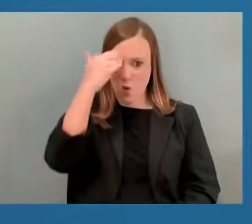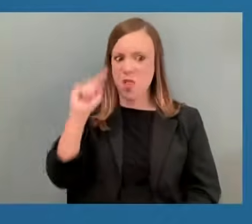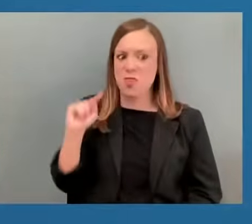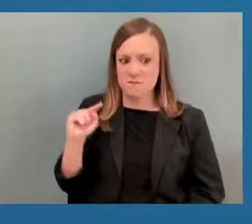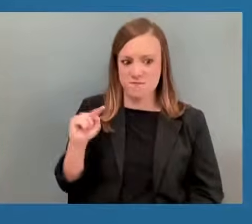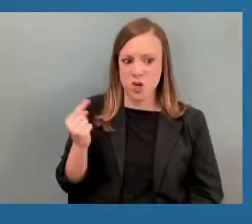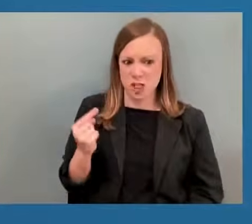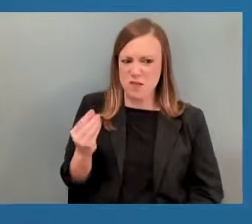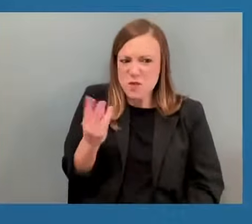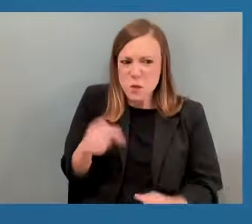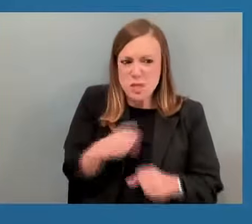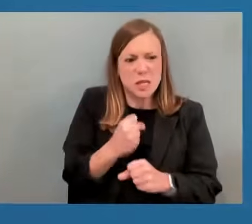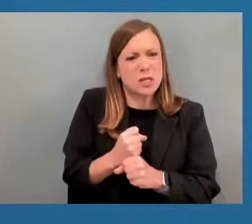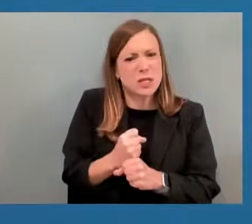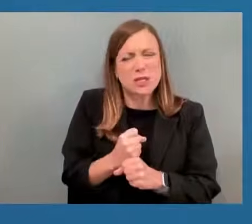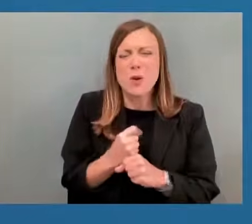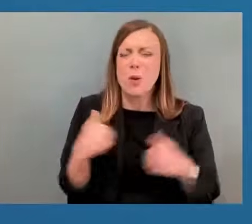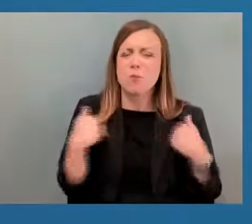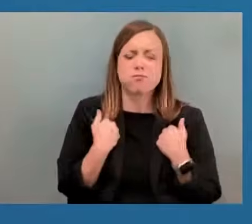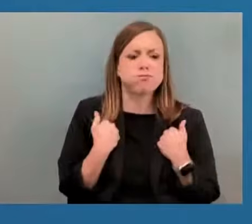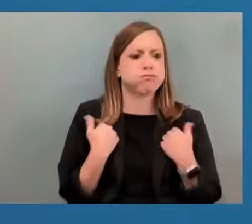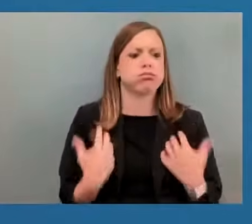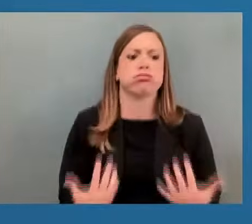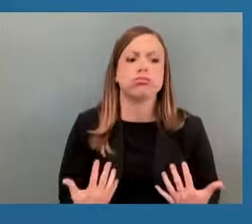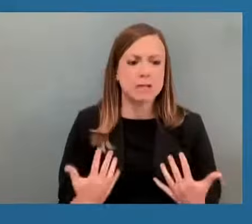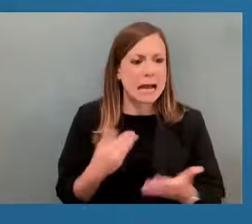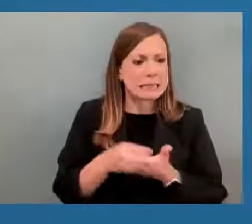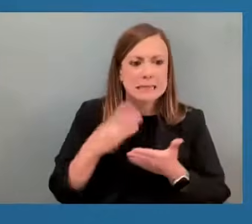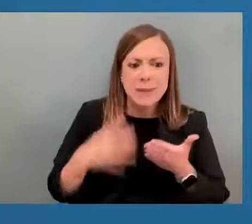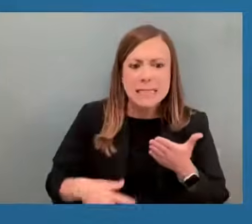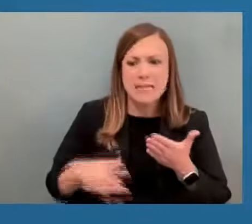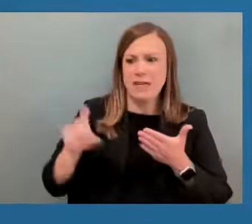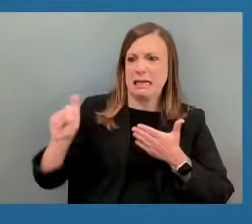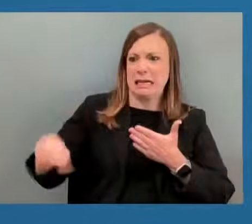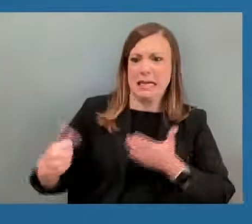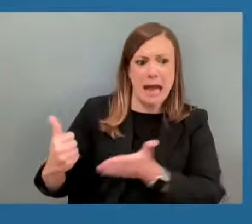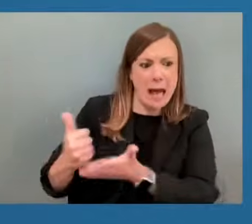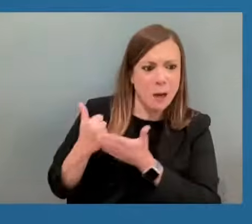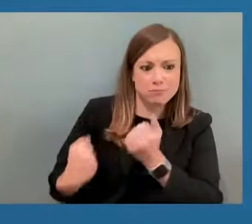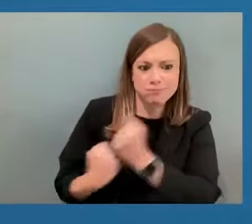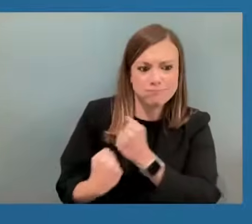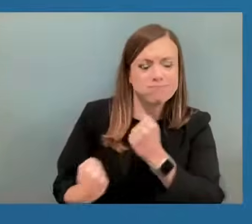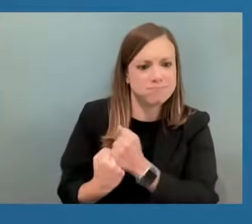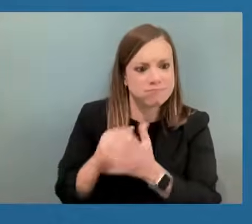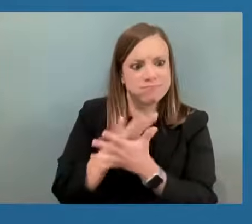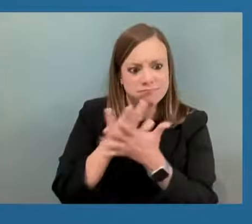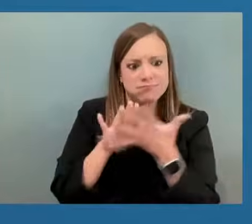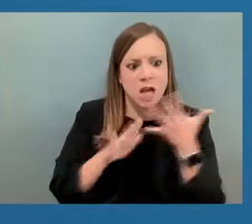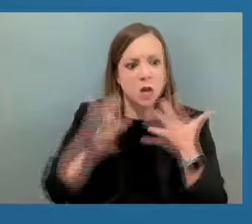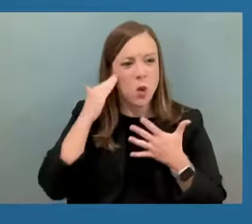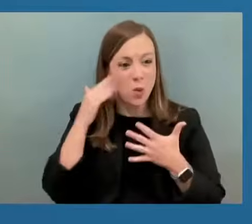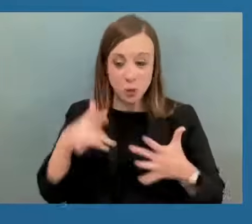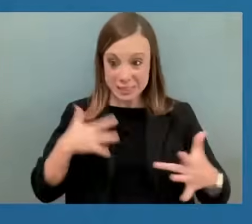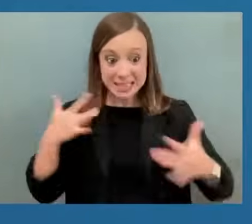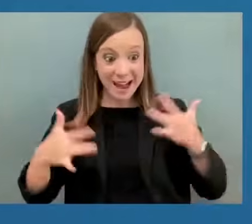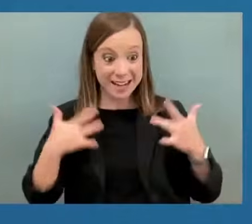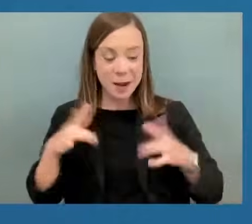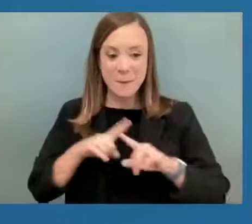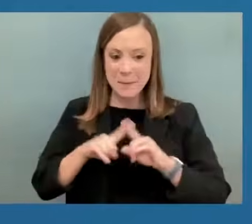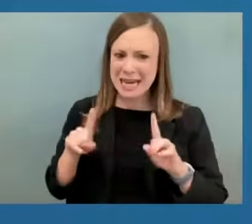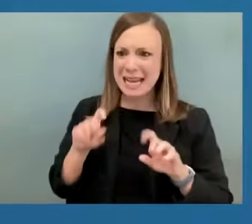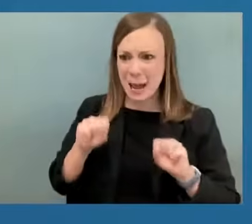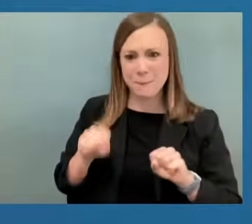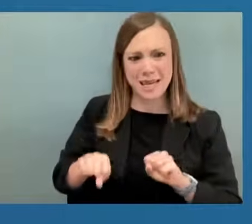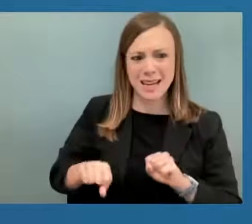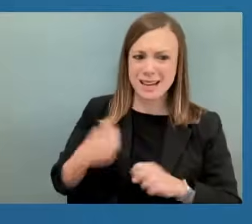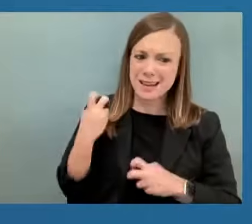how expensive everything is, how much help you need. For all the joy and excitement there is, it can sometimes get hard throughout the day